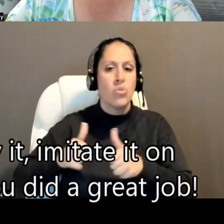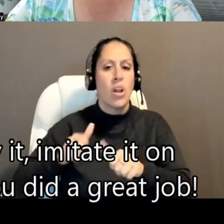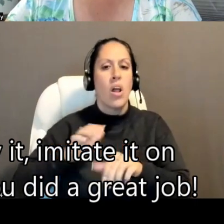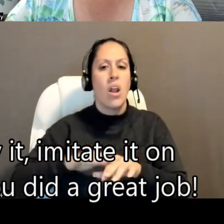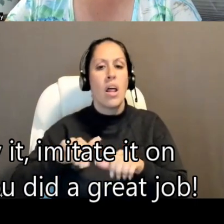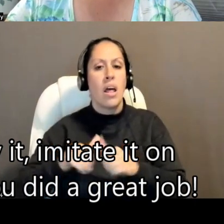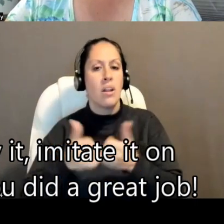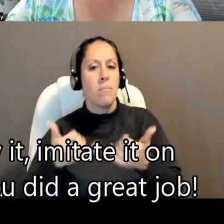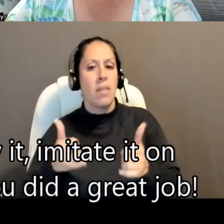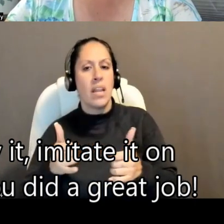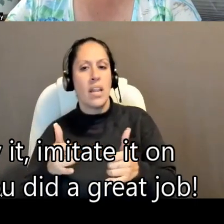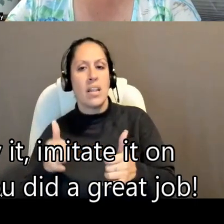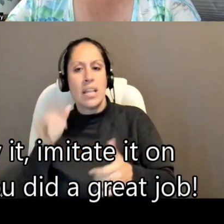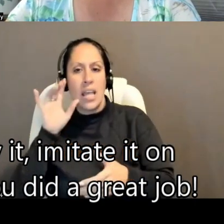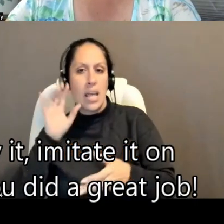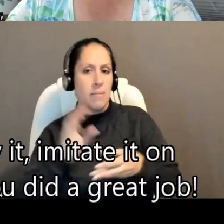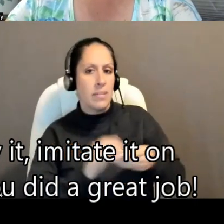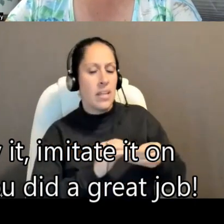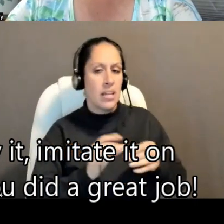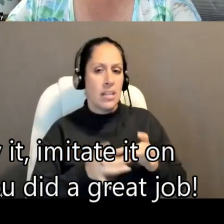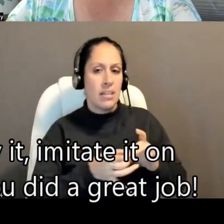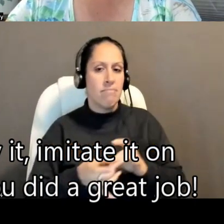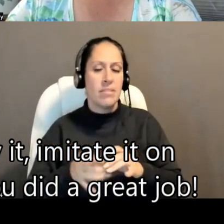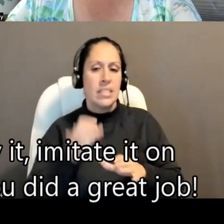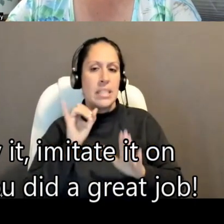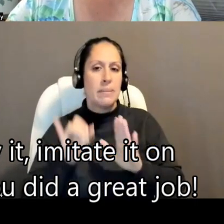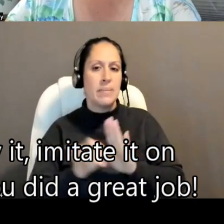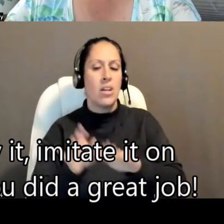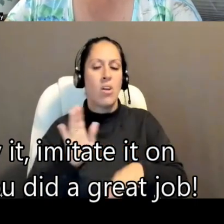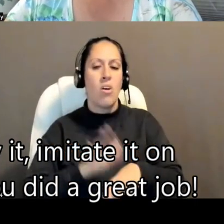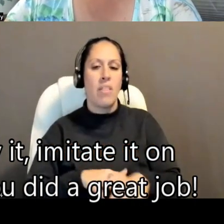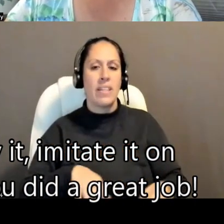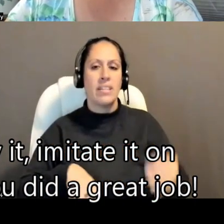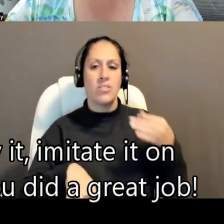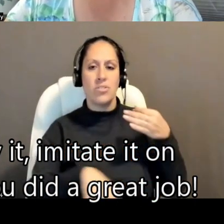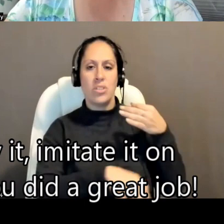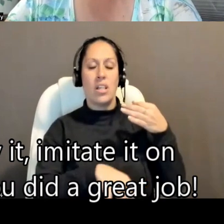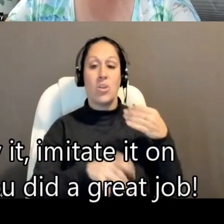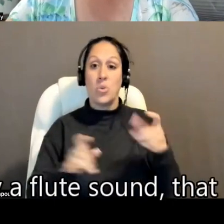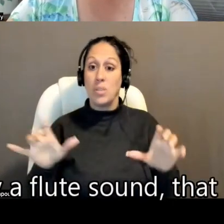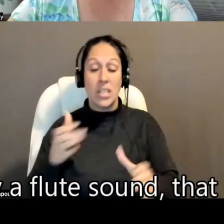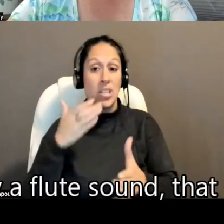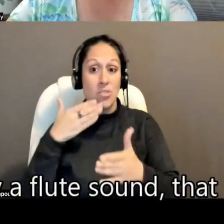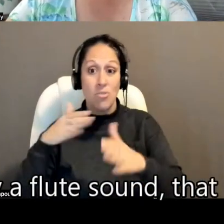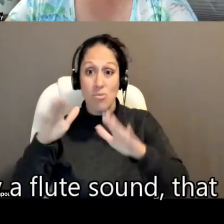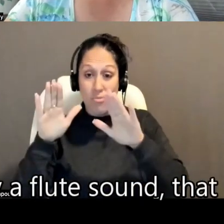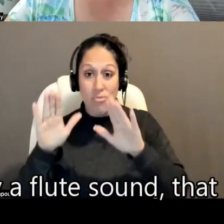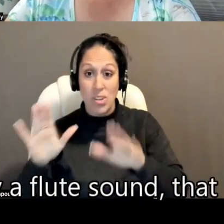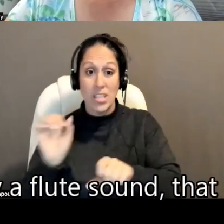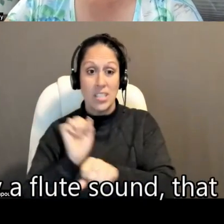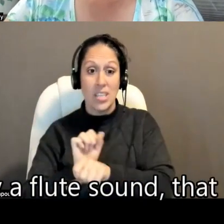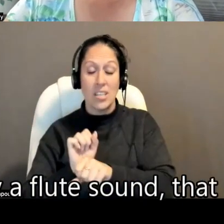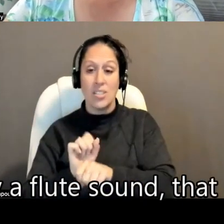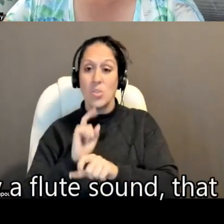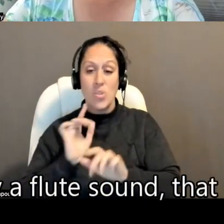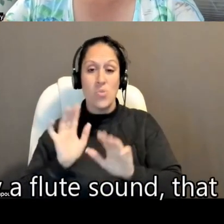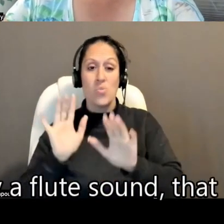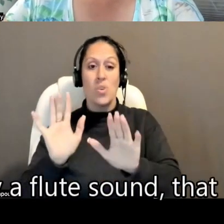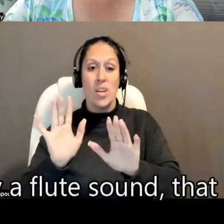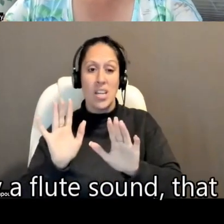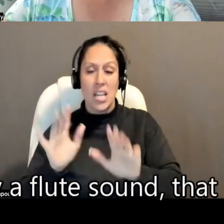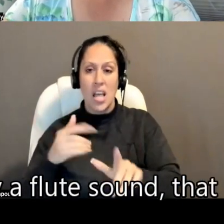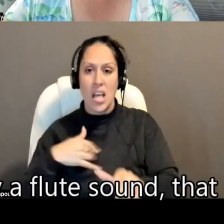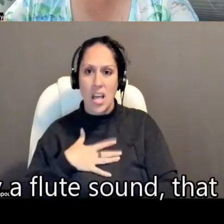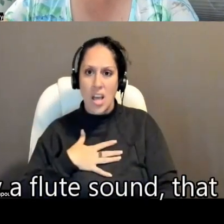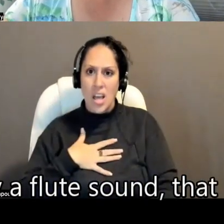to play it, imitate it on the cello. Wow. Well, you did a great job. That was wonderful. Such a